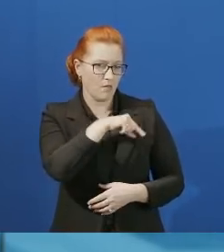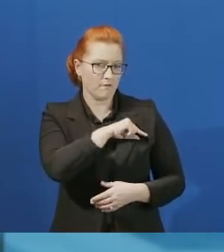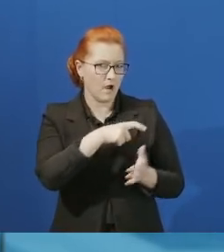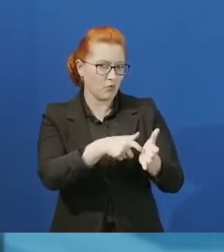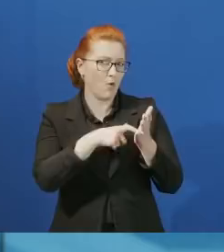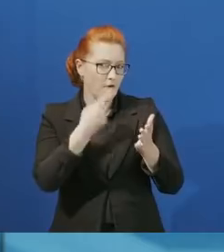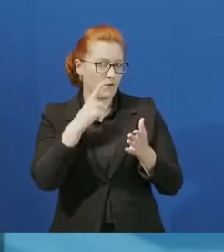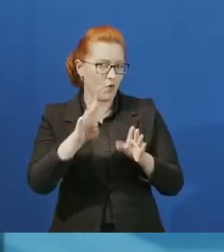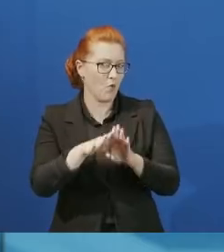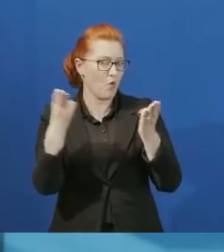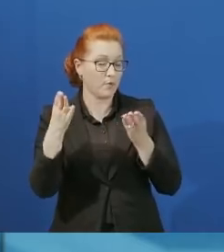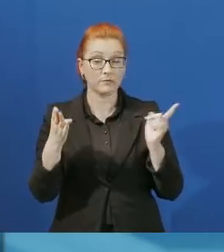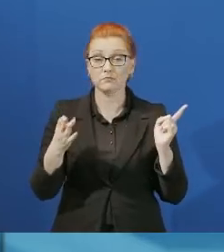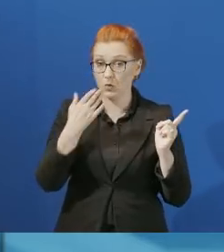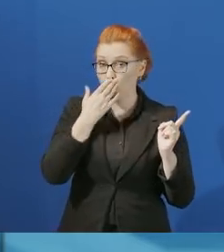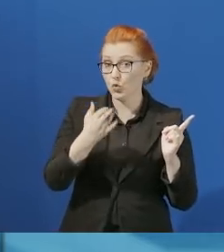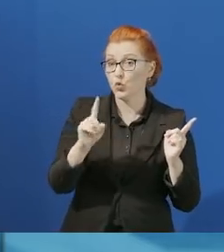And